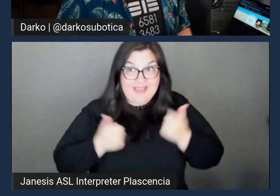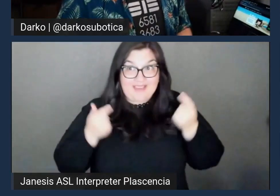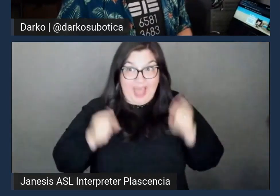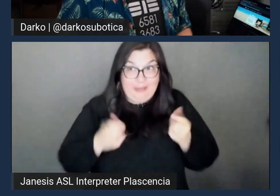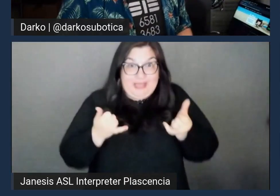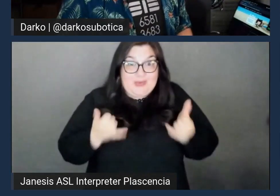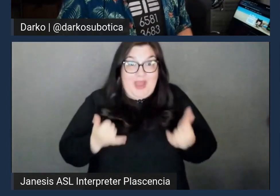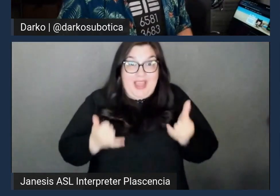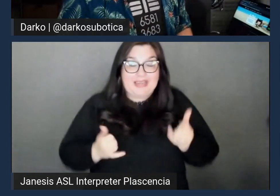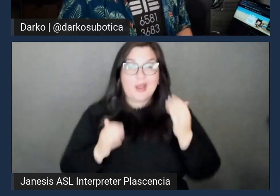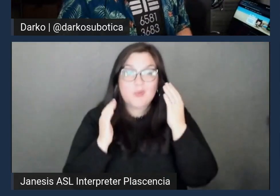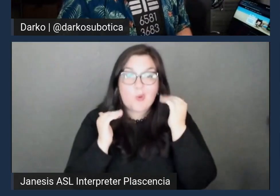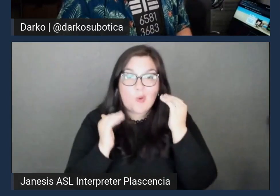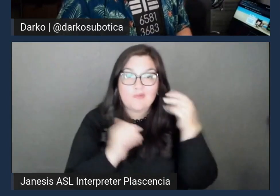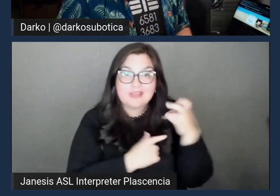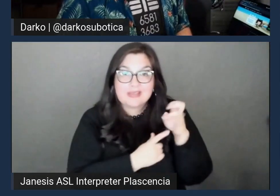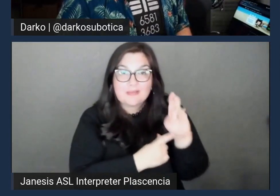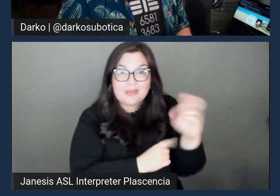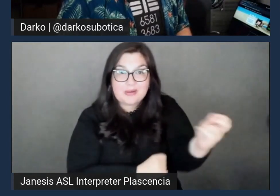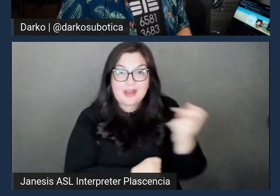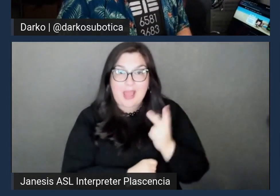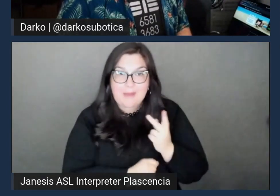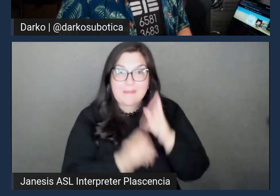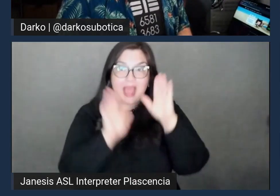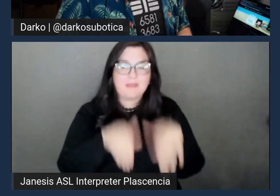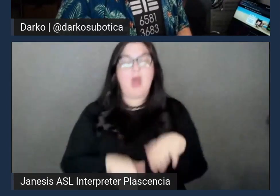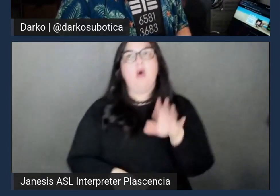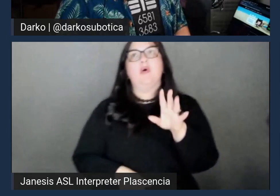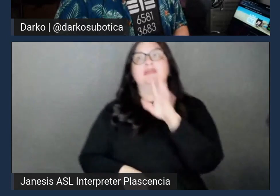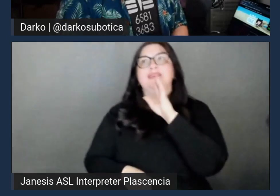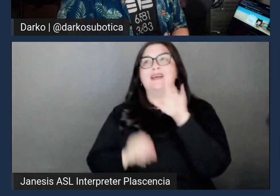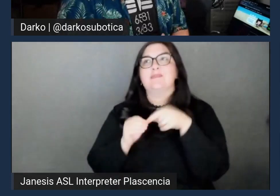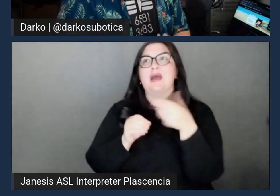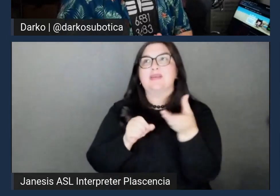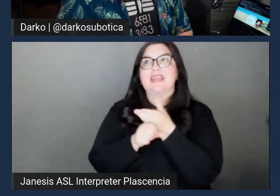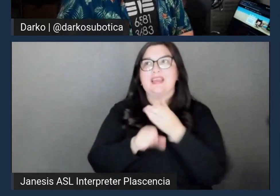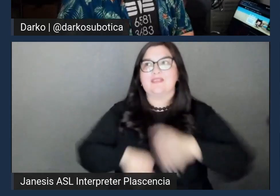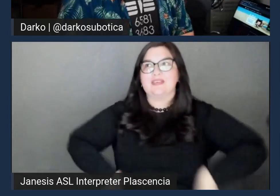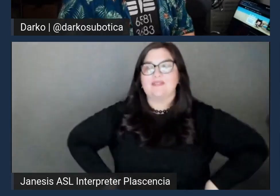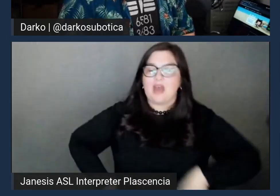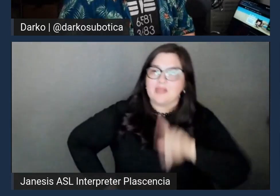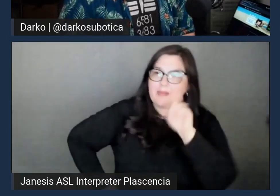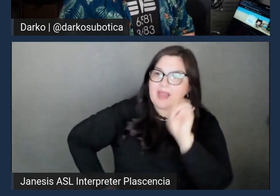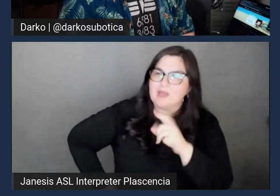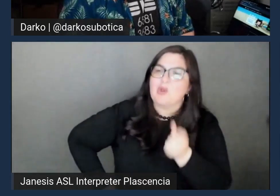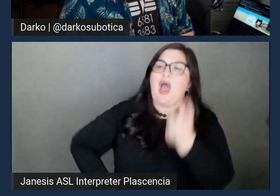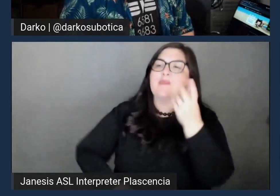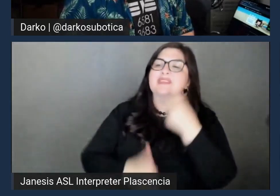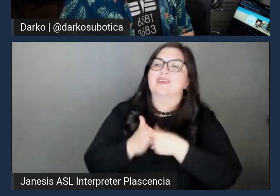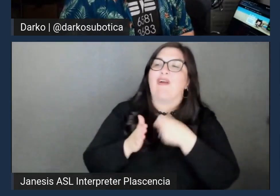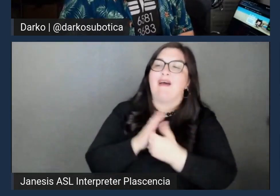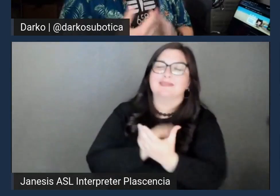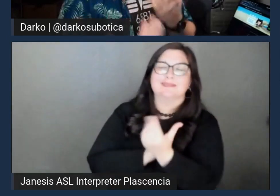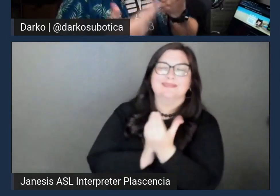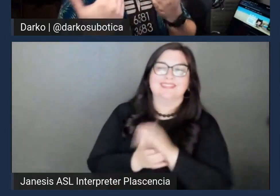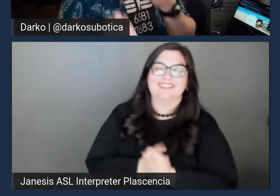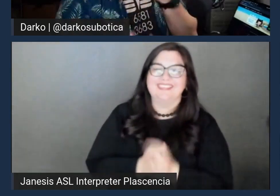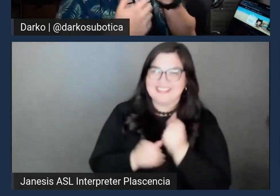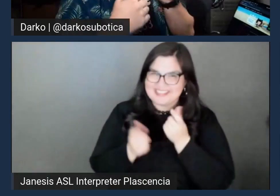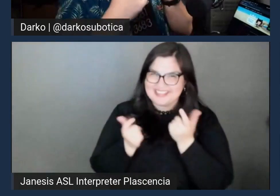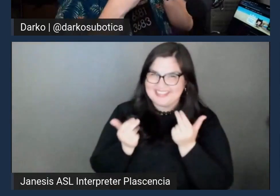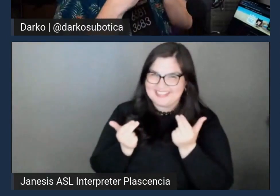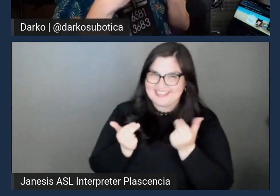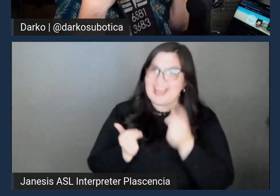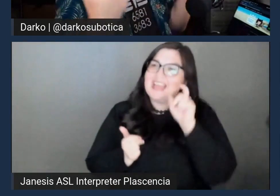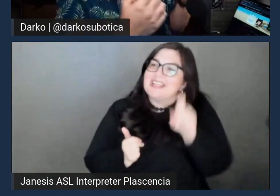come back here. But speaking of getting fired. How much does this cost? We need to talk about